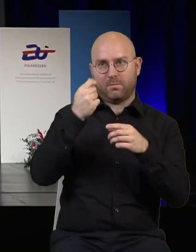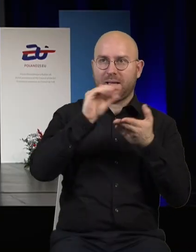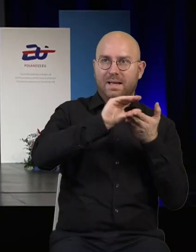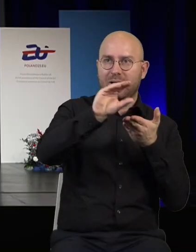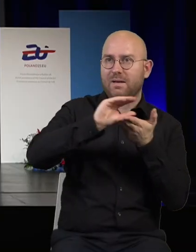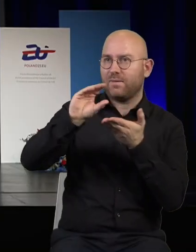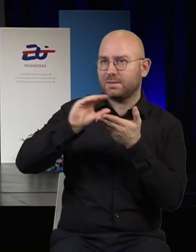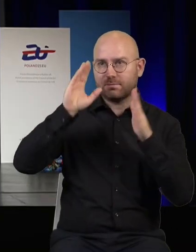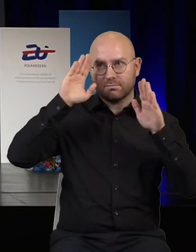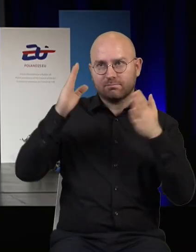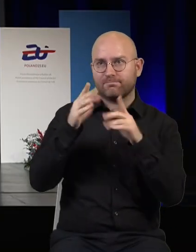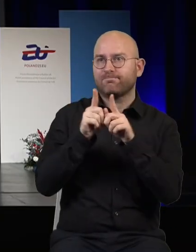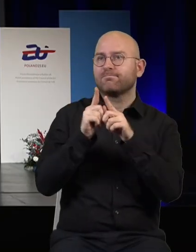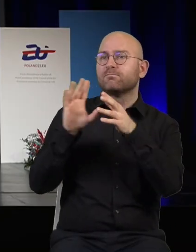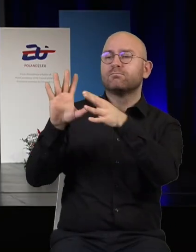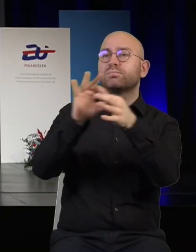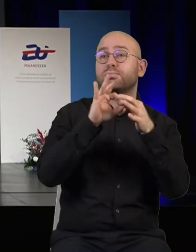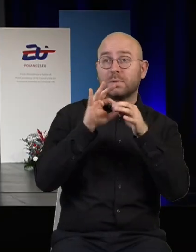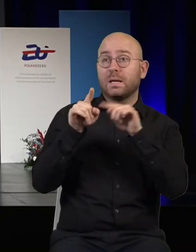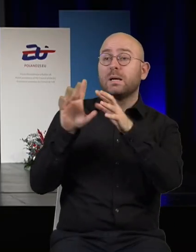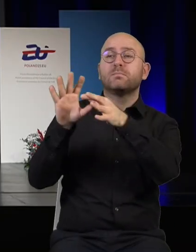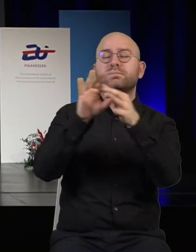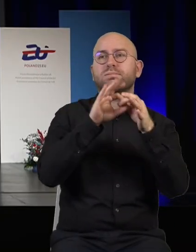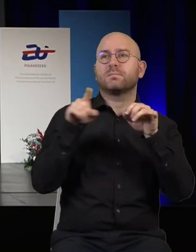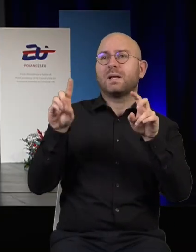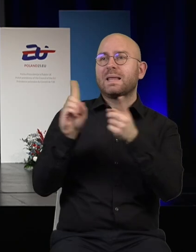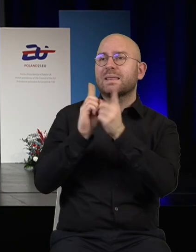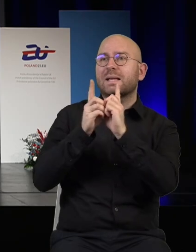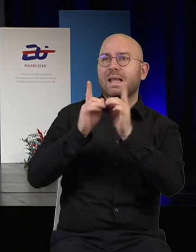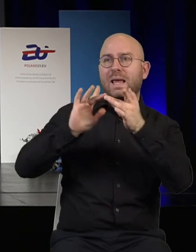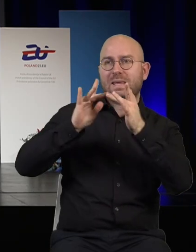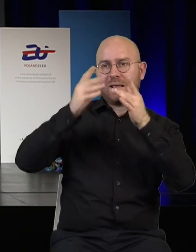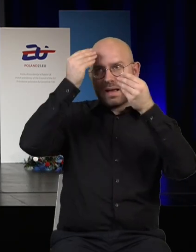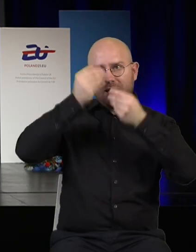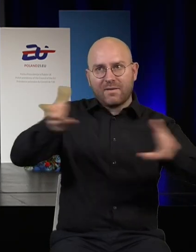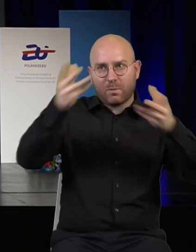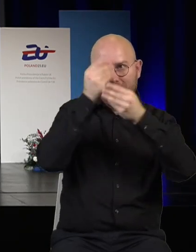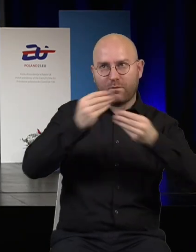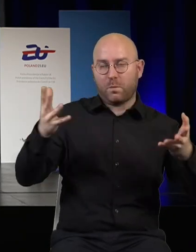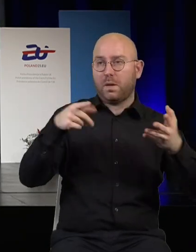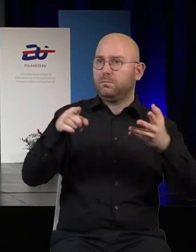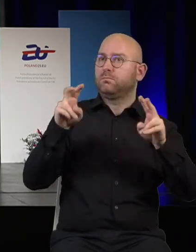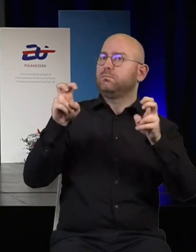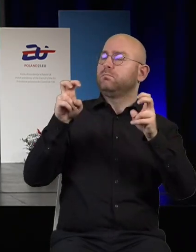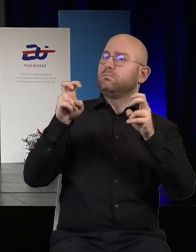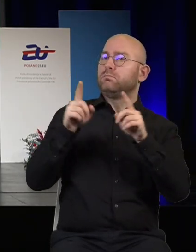Thank you very much. Now the final minute for you and the second question in our